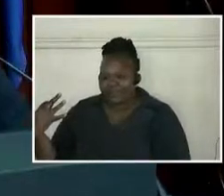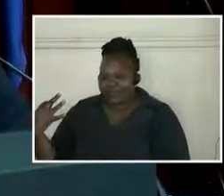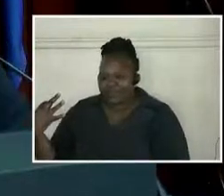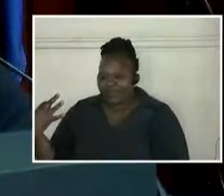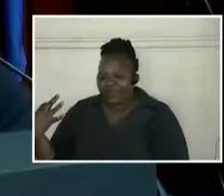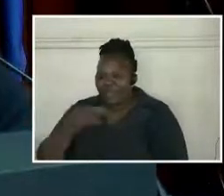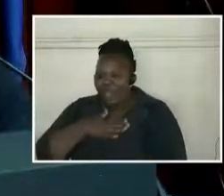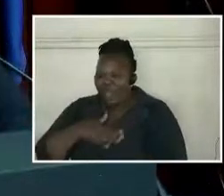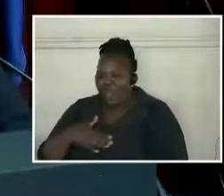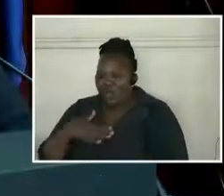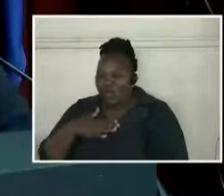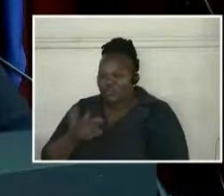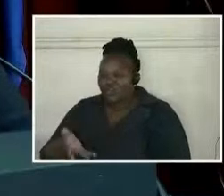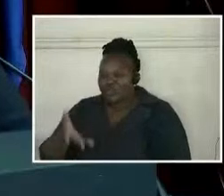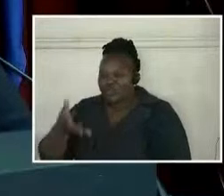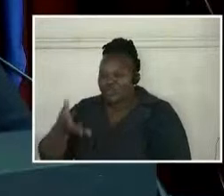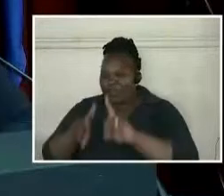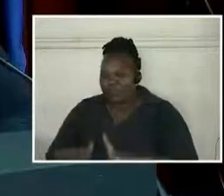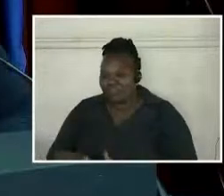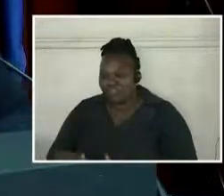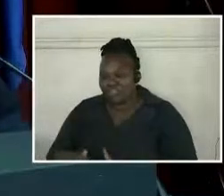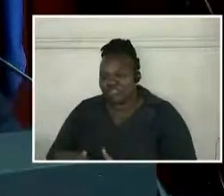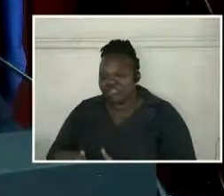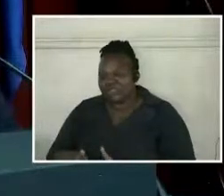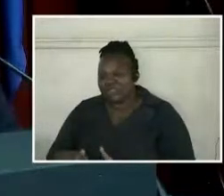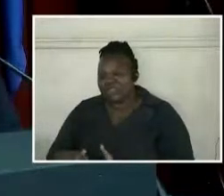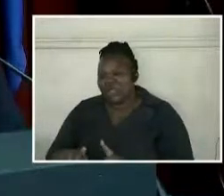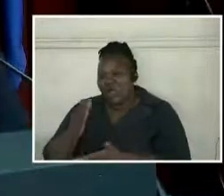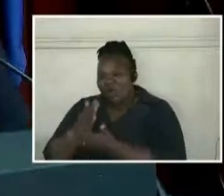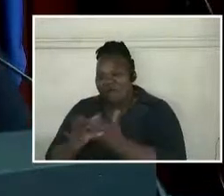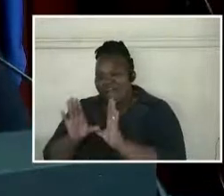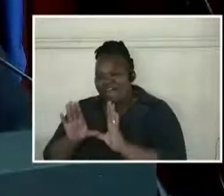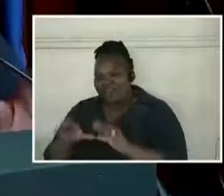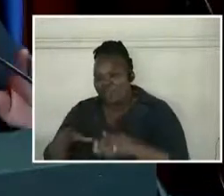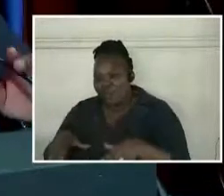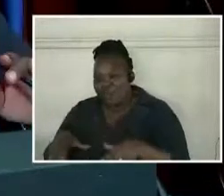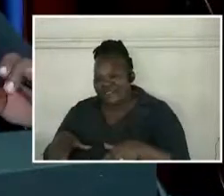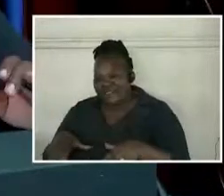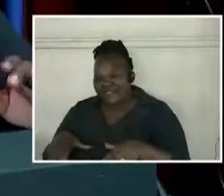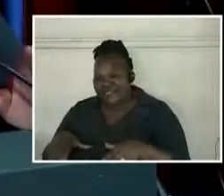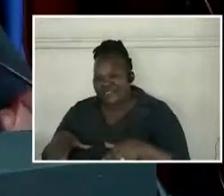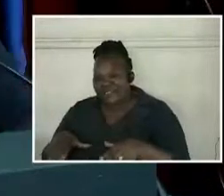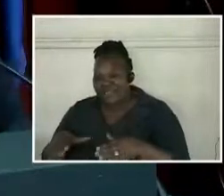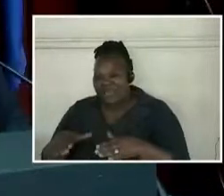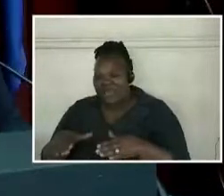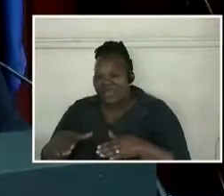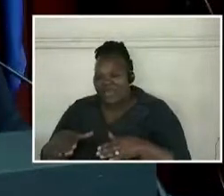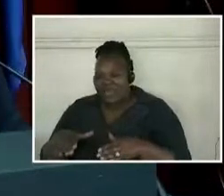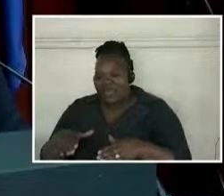naming official totally told on behalf of a committee later on